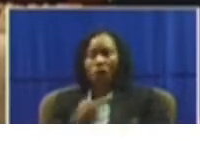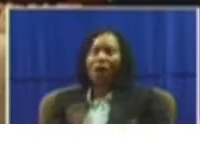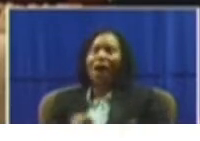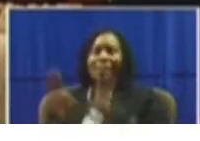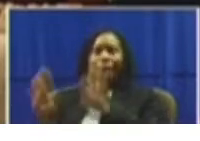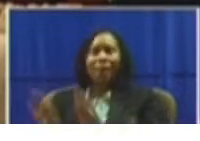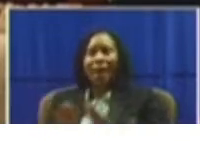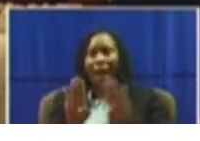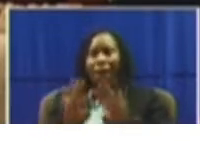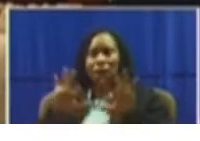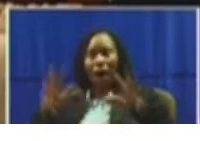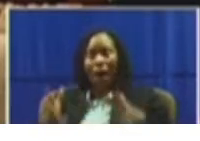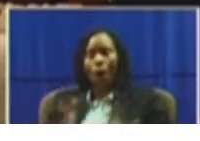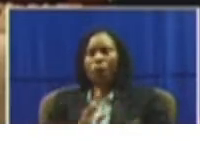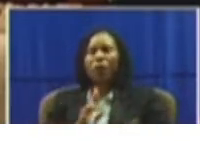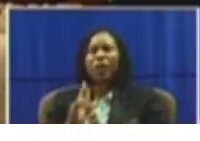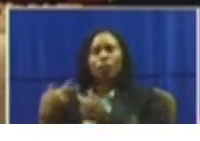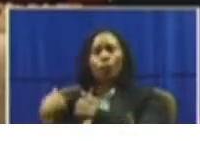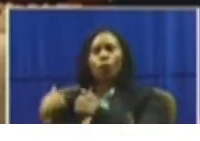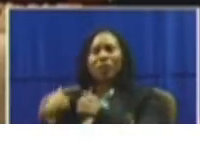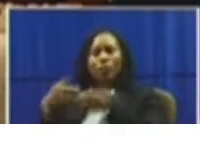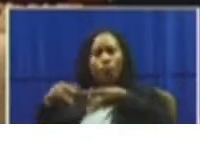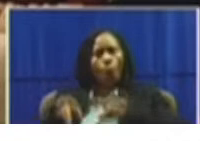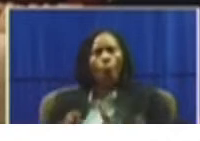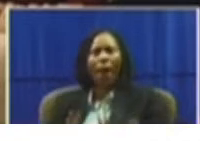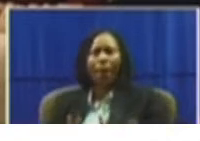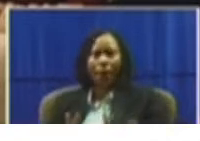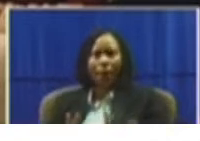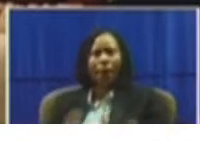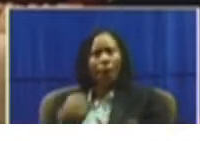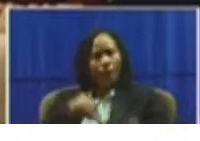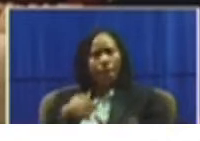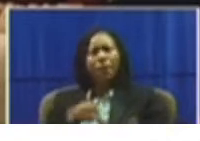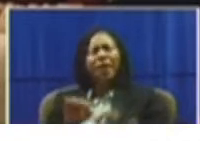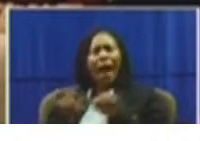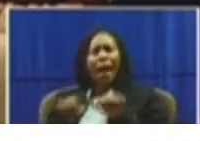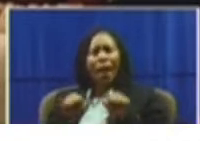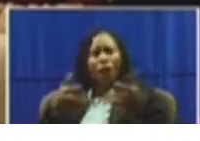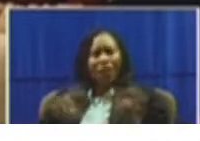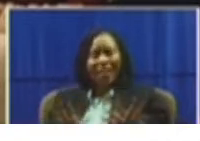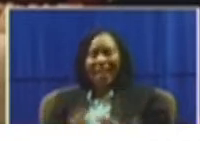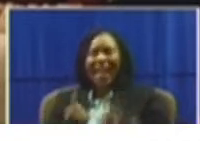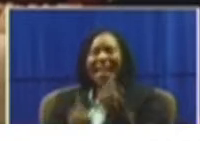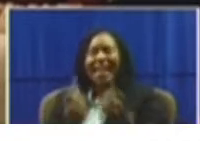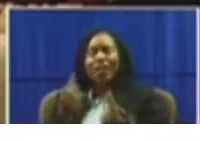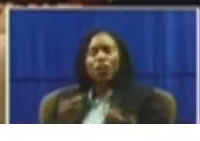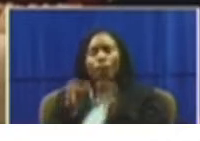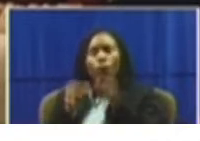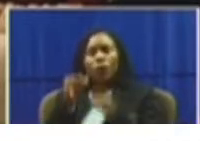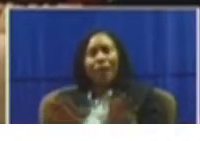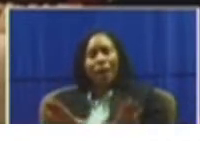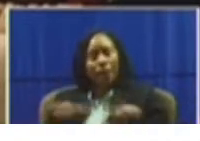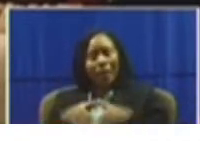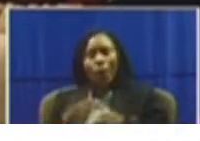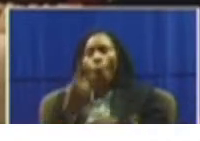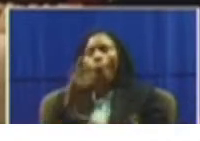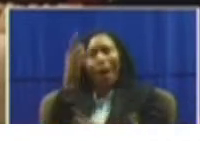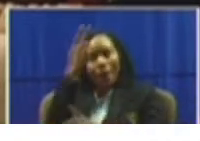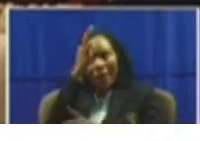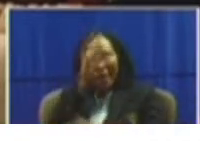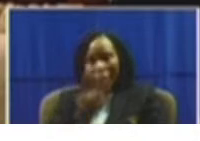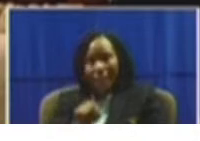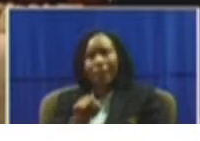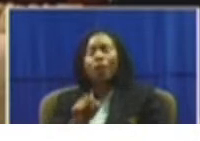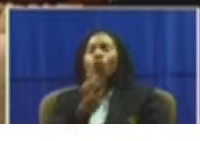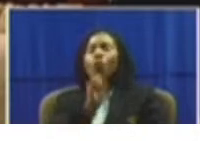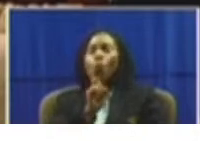a responsible manner. I have allowed that each party should take a minute to express